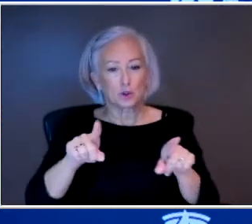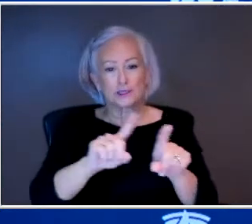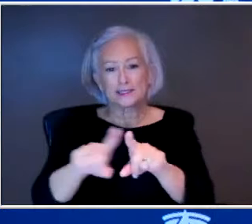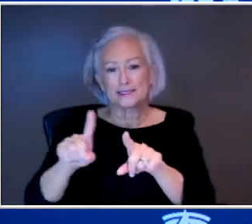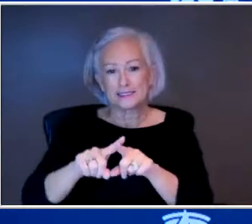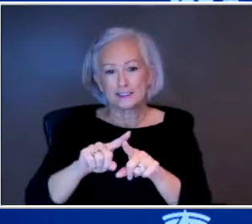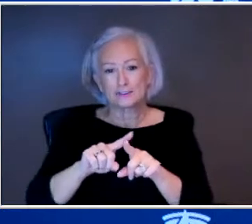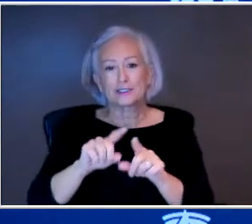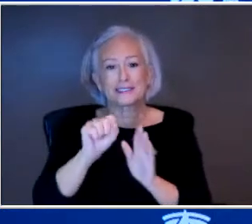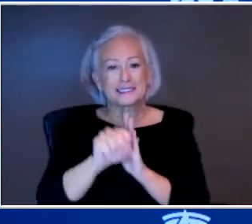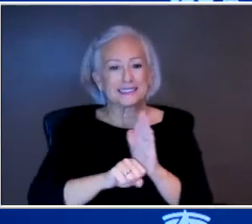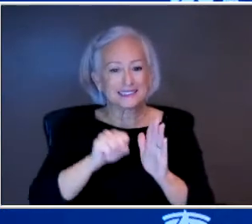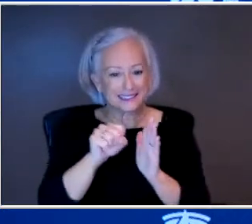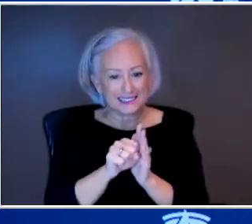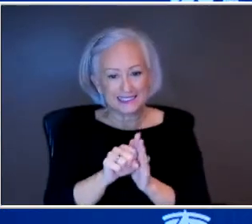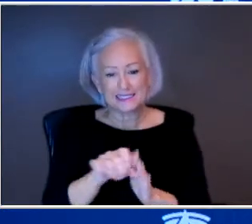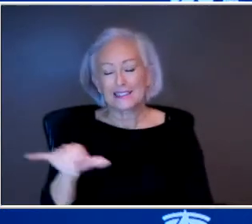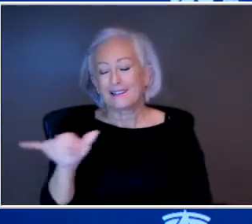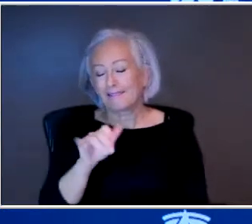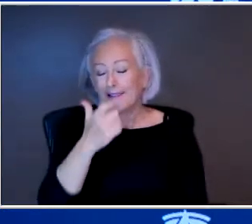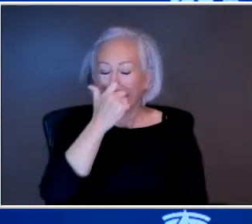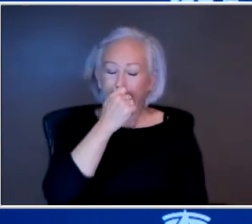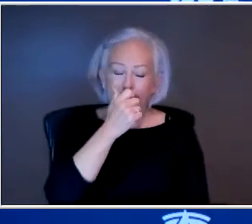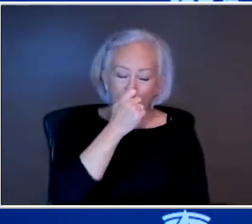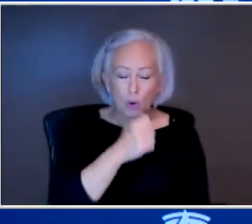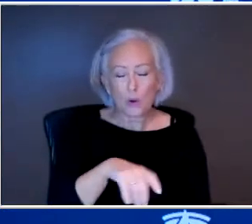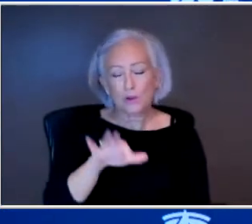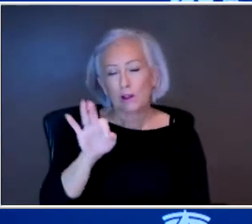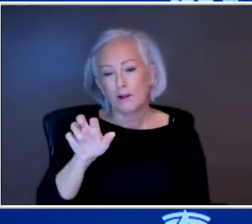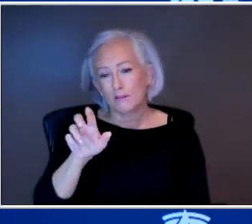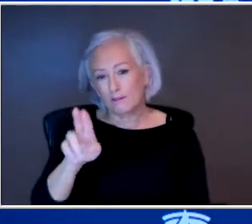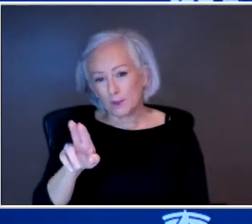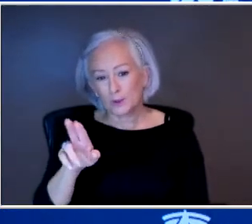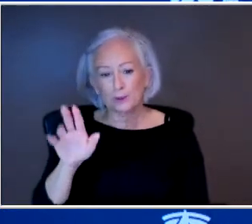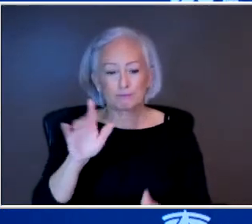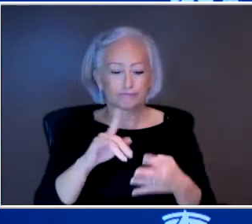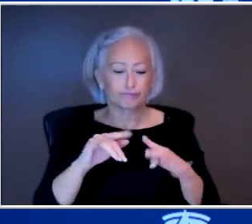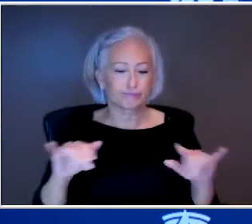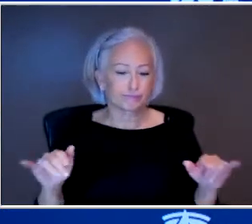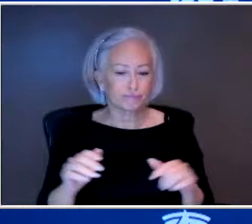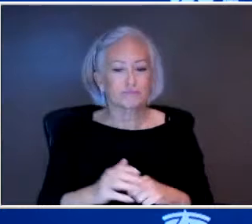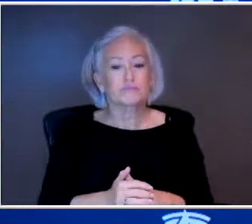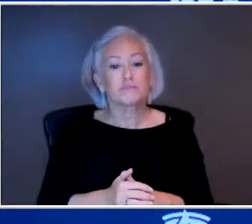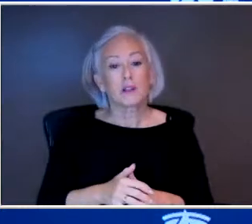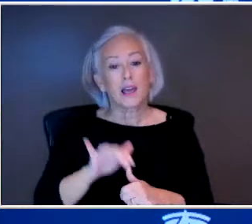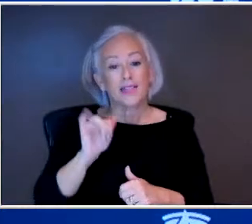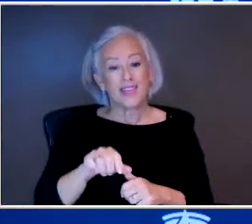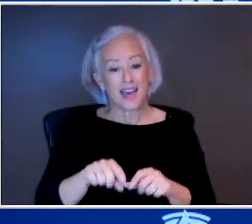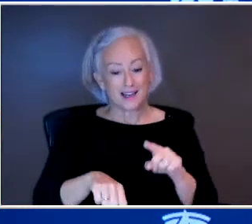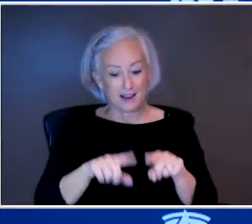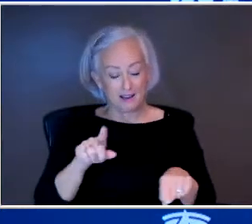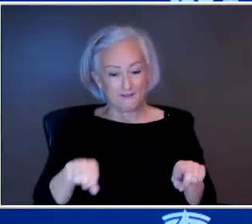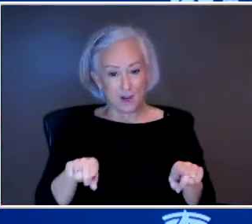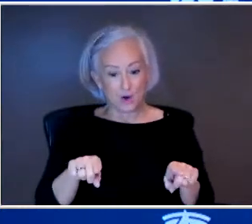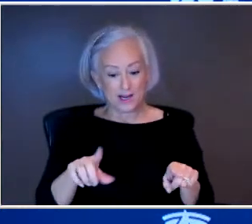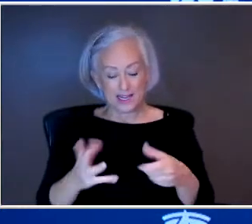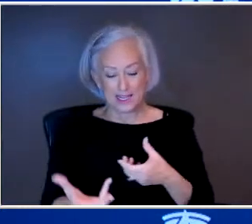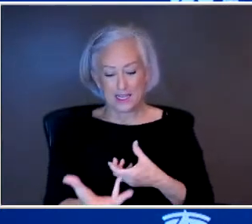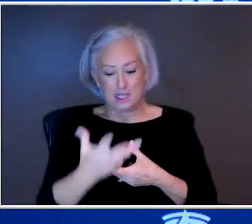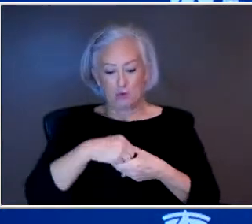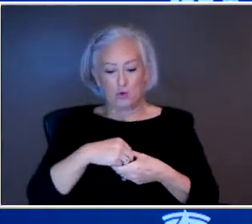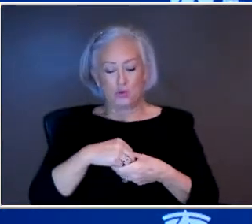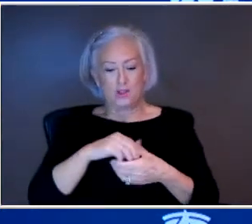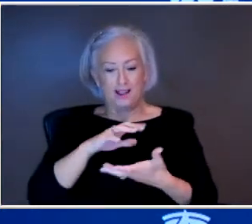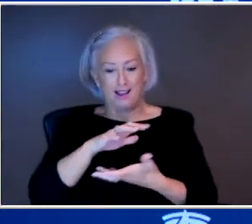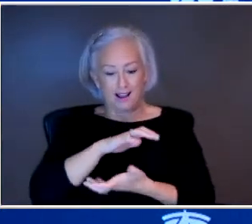cold, influenza, etc. And we know that this variability is due to a combination now, not just one thing or another, but a combination of